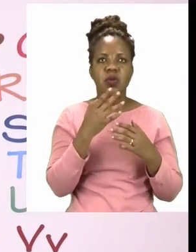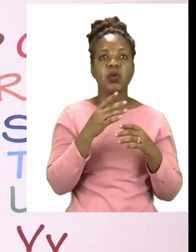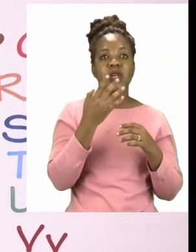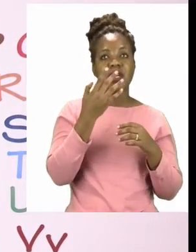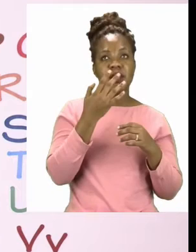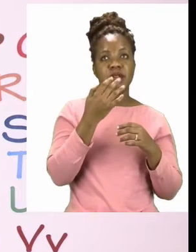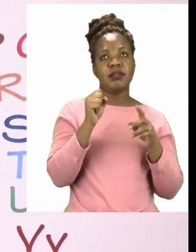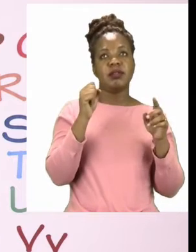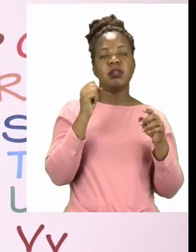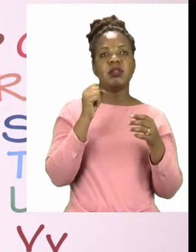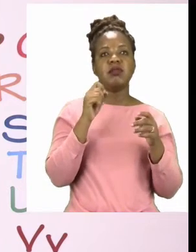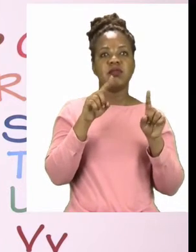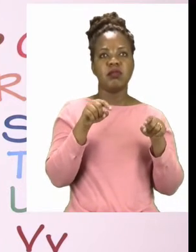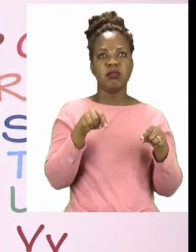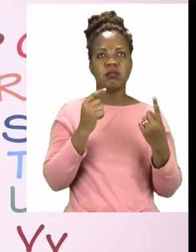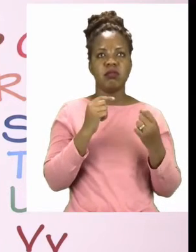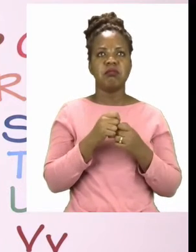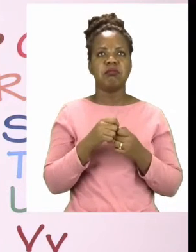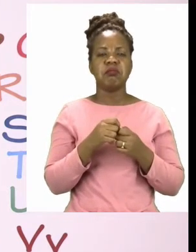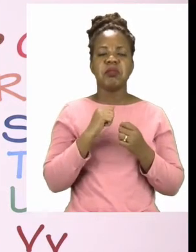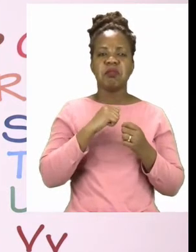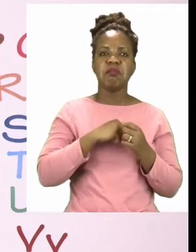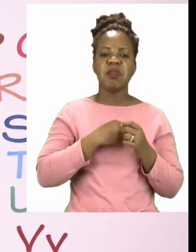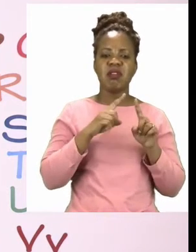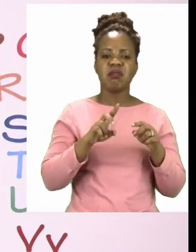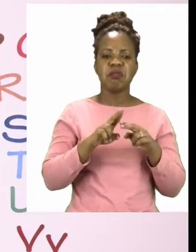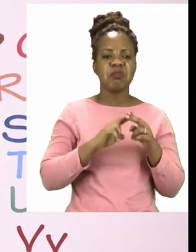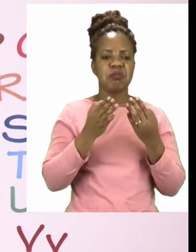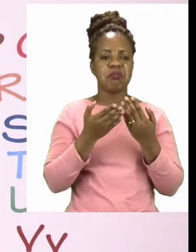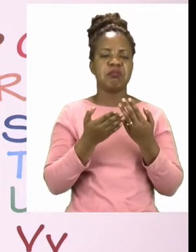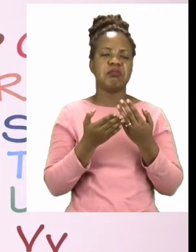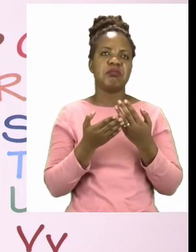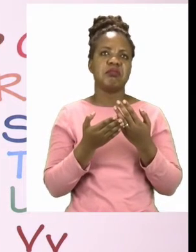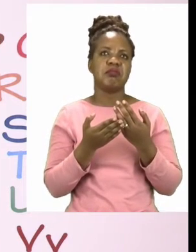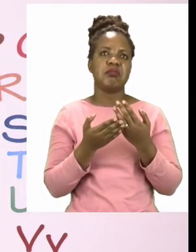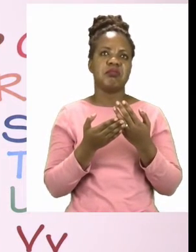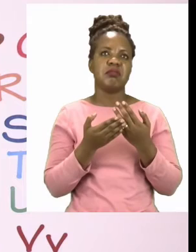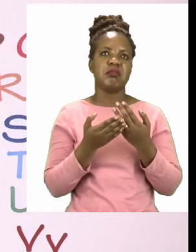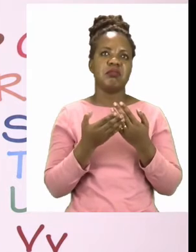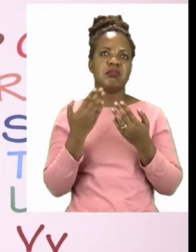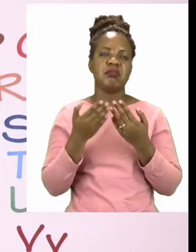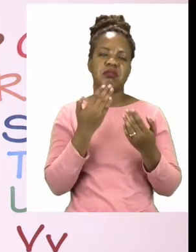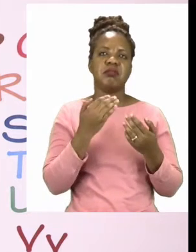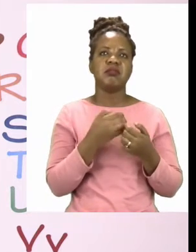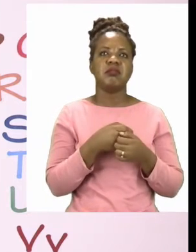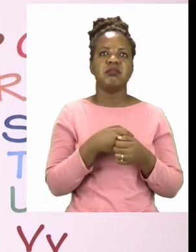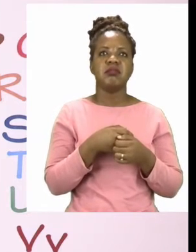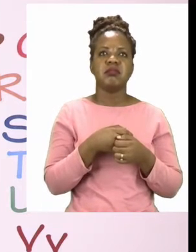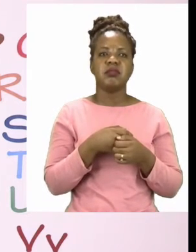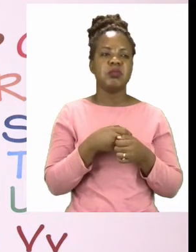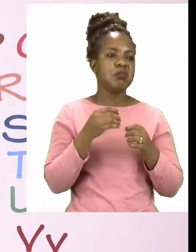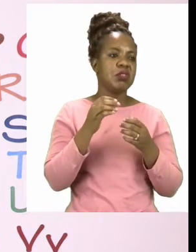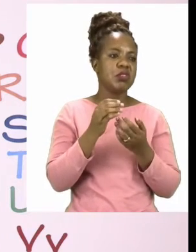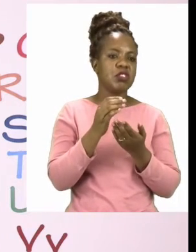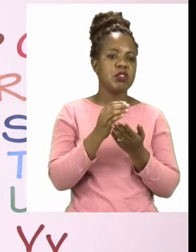My counters are made up of simple bottle tops that you can collect around your house. So the